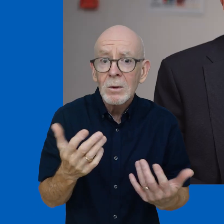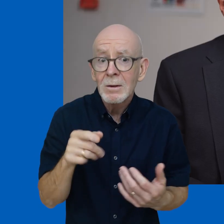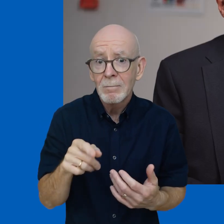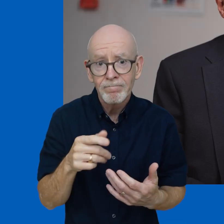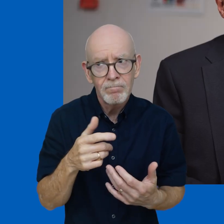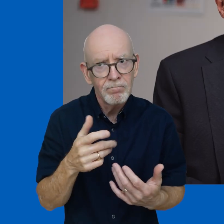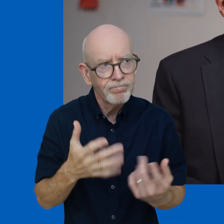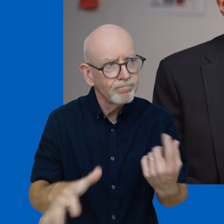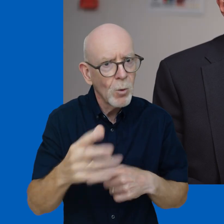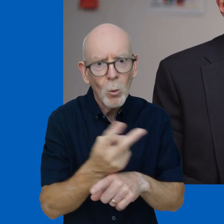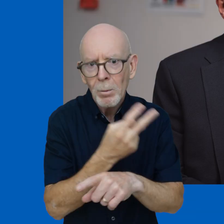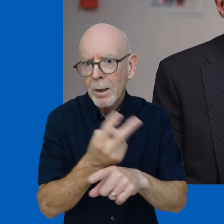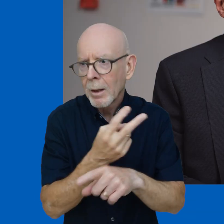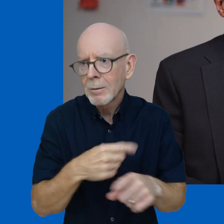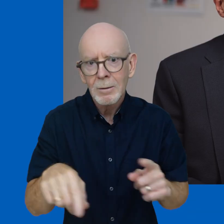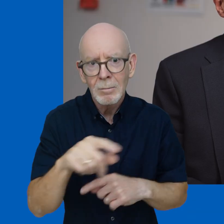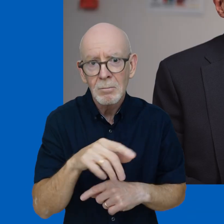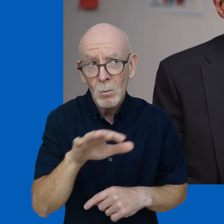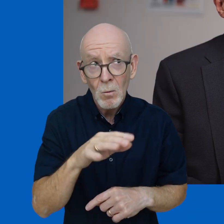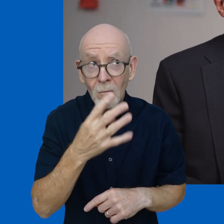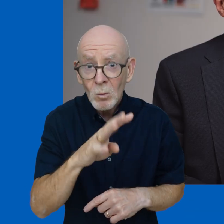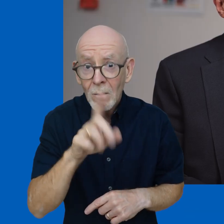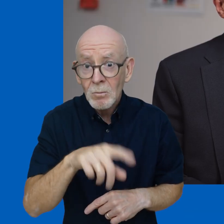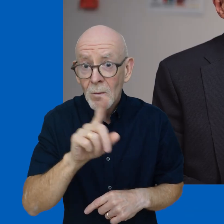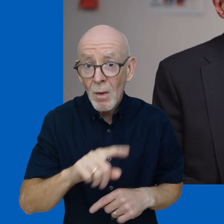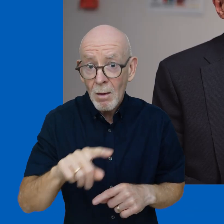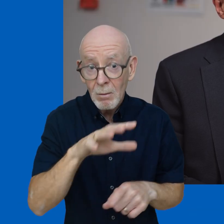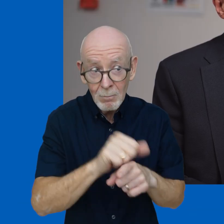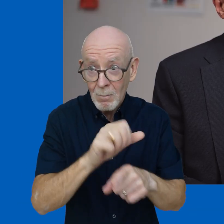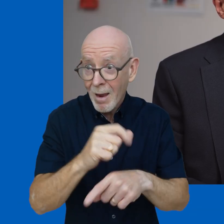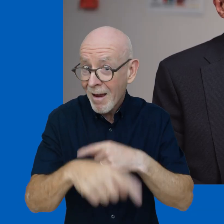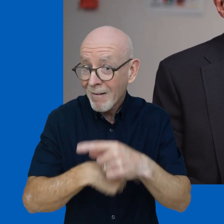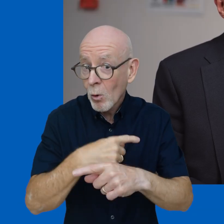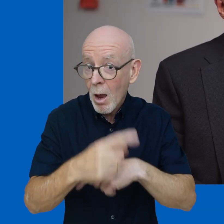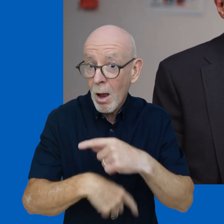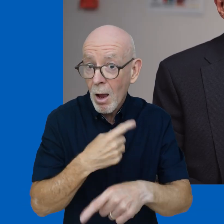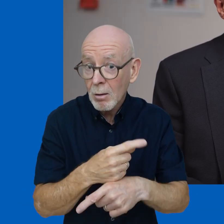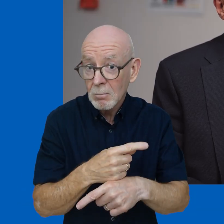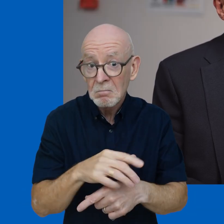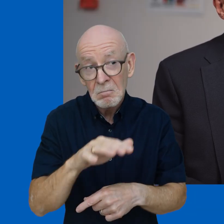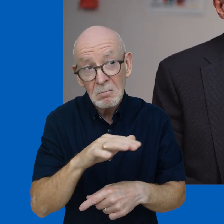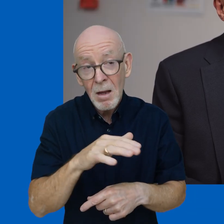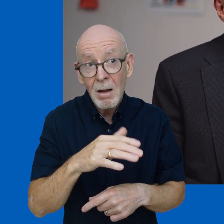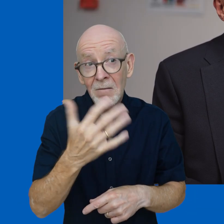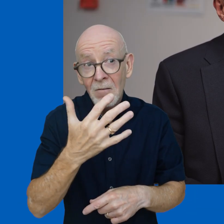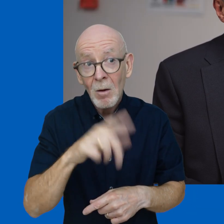of course. It is one of the most common cancers, and over 40,000 people are diagnosed every year, and